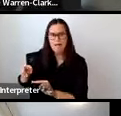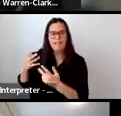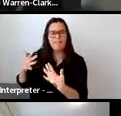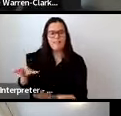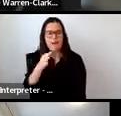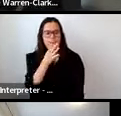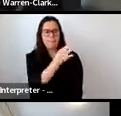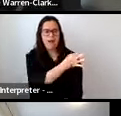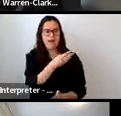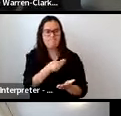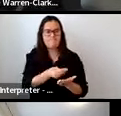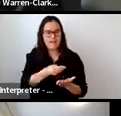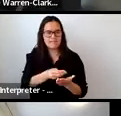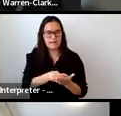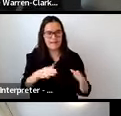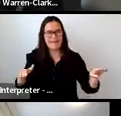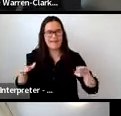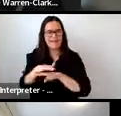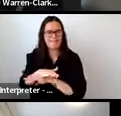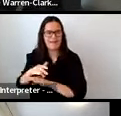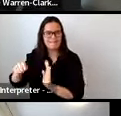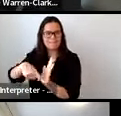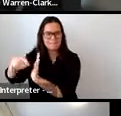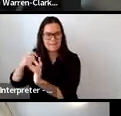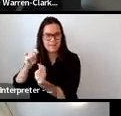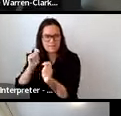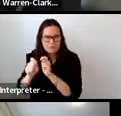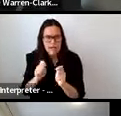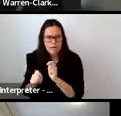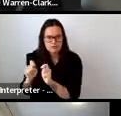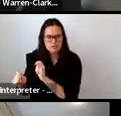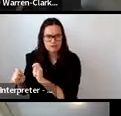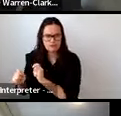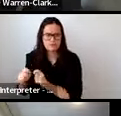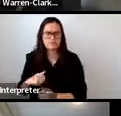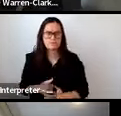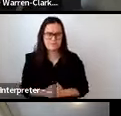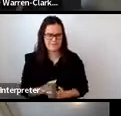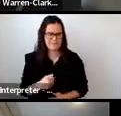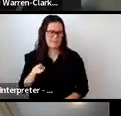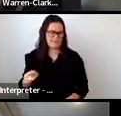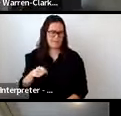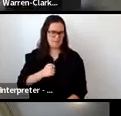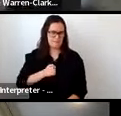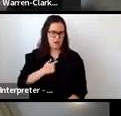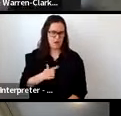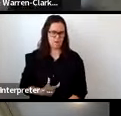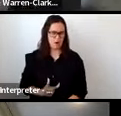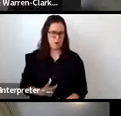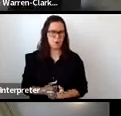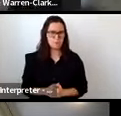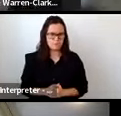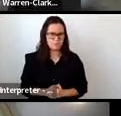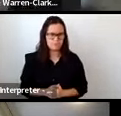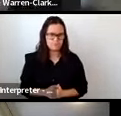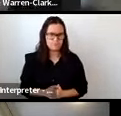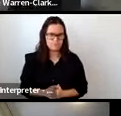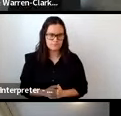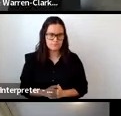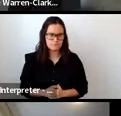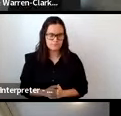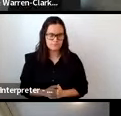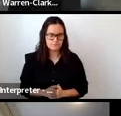housing modifications. It's part of my role. I also have in the past